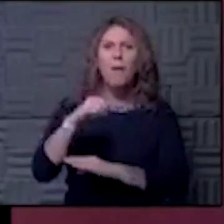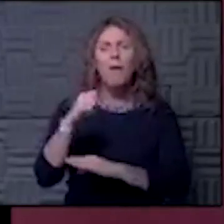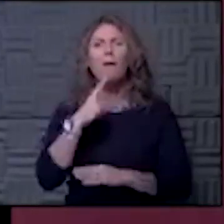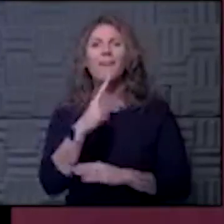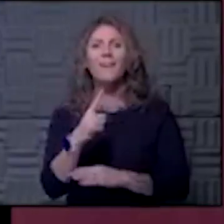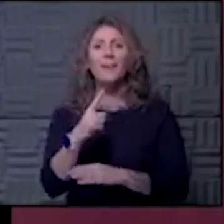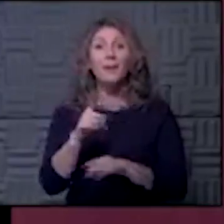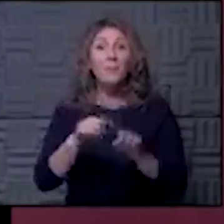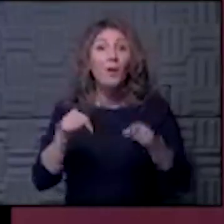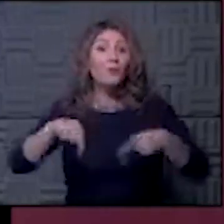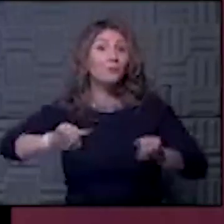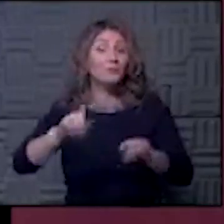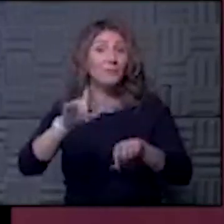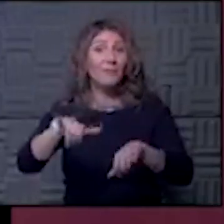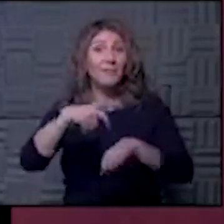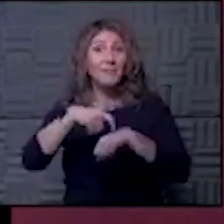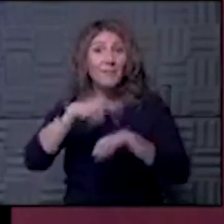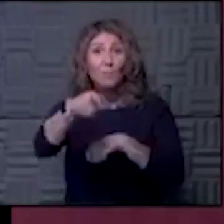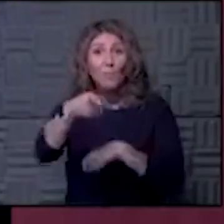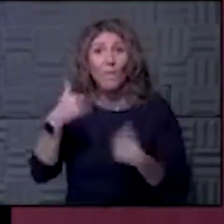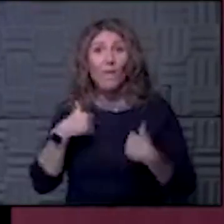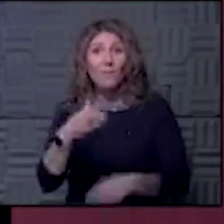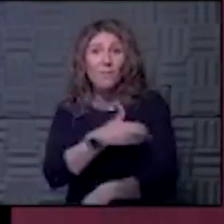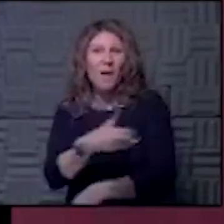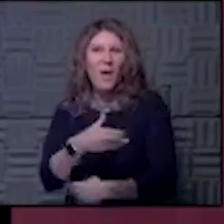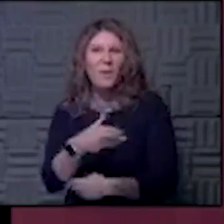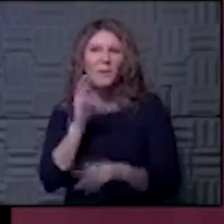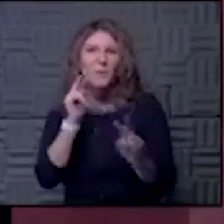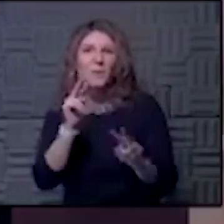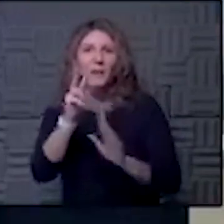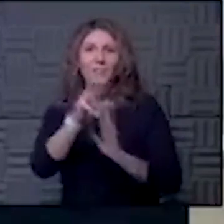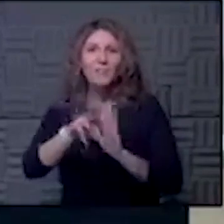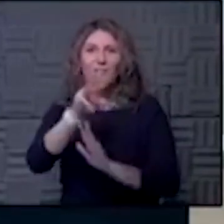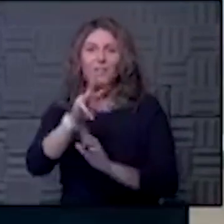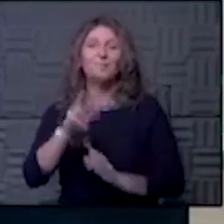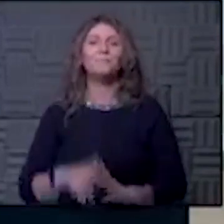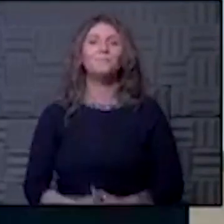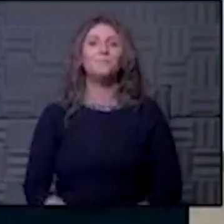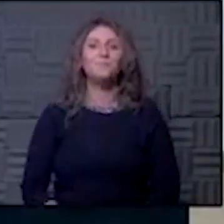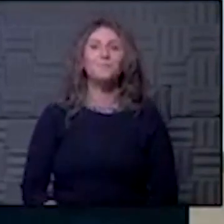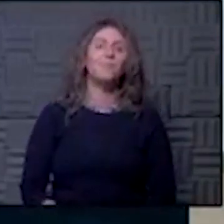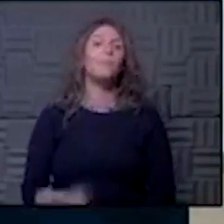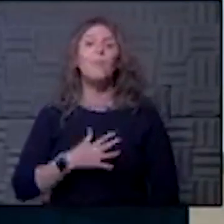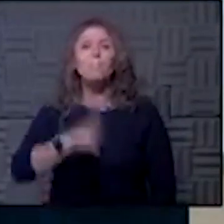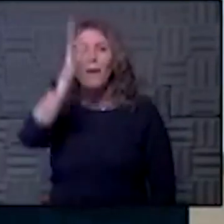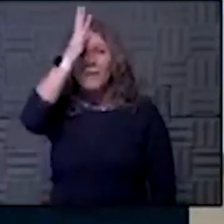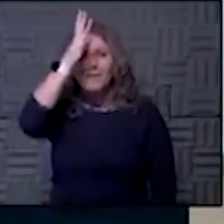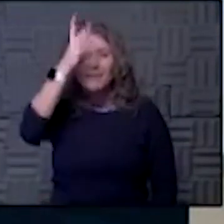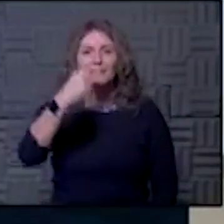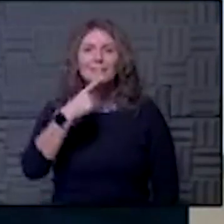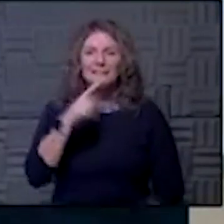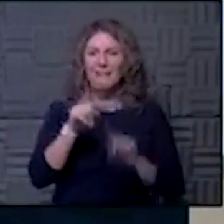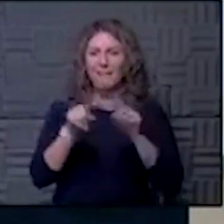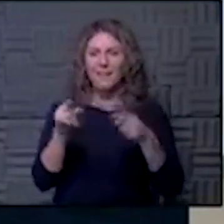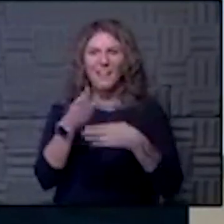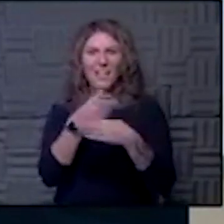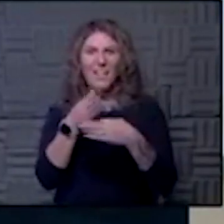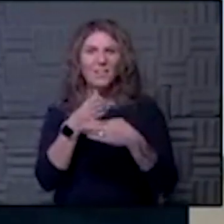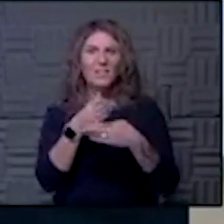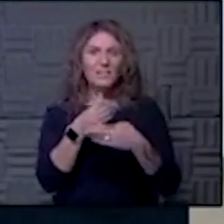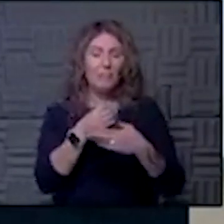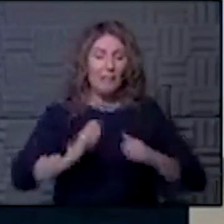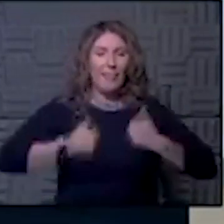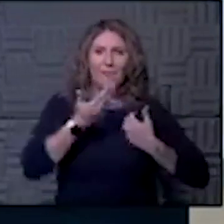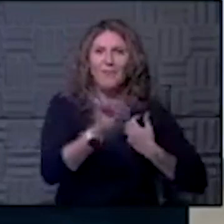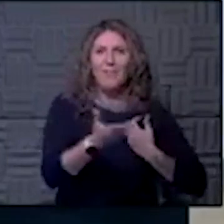the meantime, you have the power. Let's take a look at this video. My dad used to say, there's a difference between living in a place and being part of